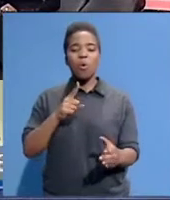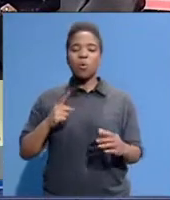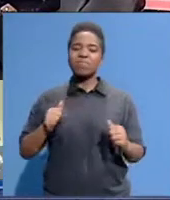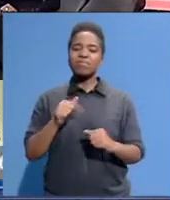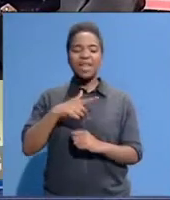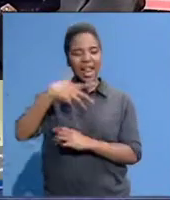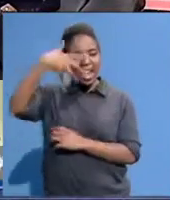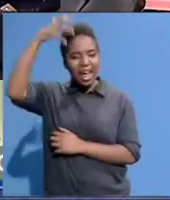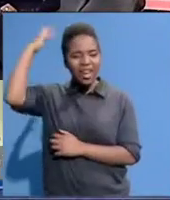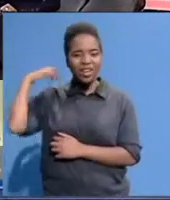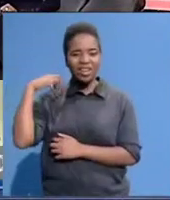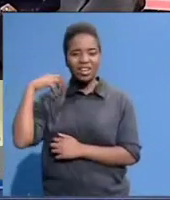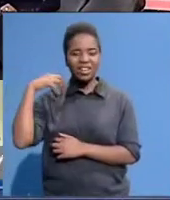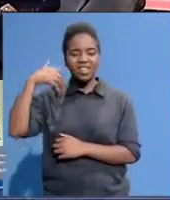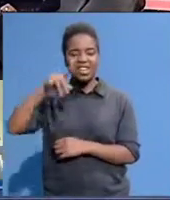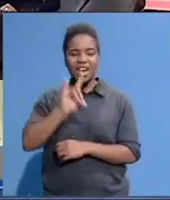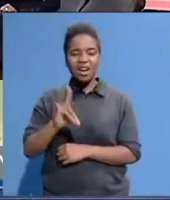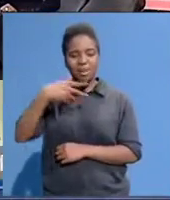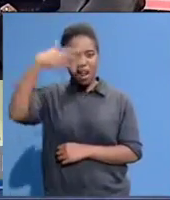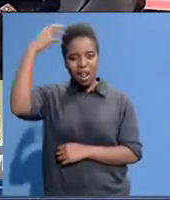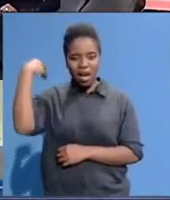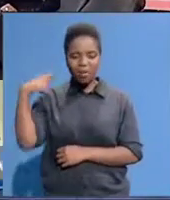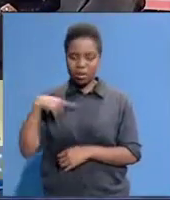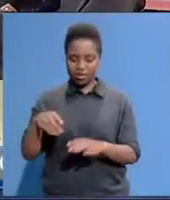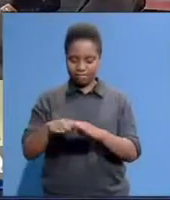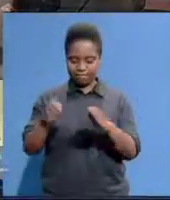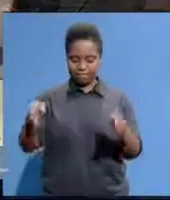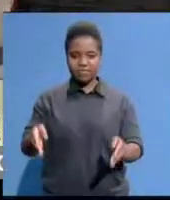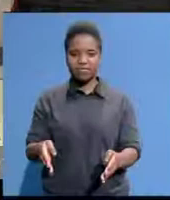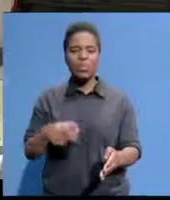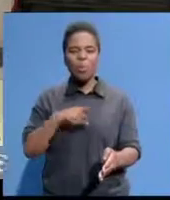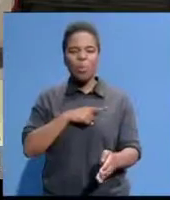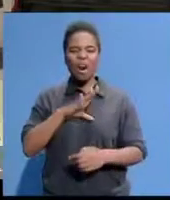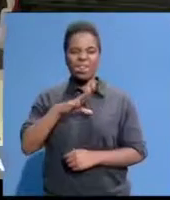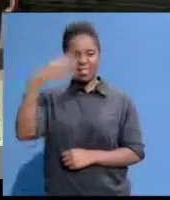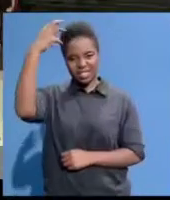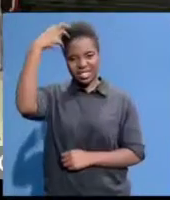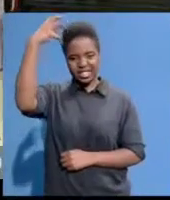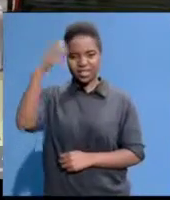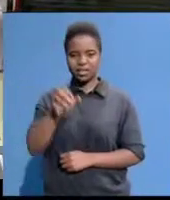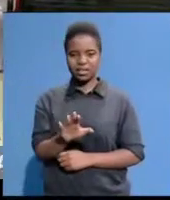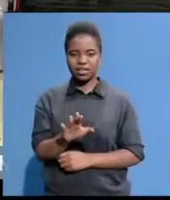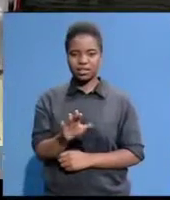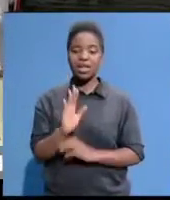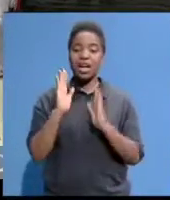this of him. Then, of course, Akuhlanga Lungehlanga spoke at length to Madiba directly,